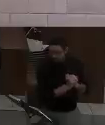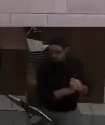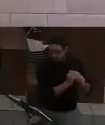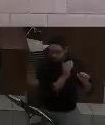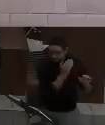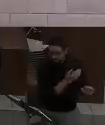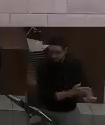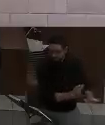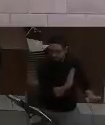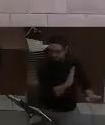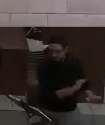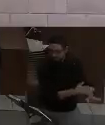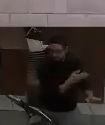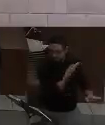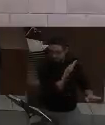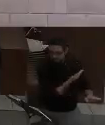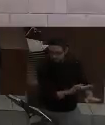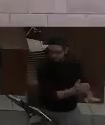enthroned